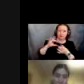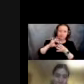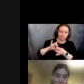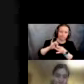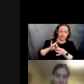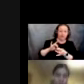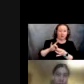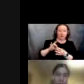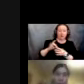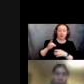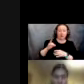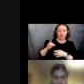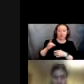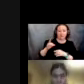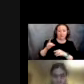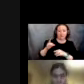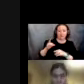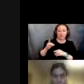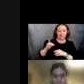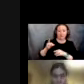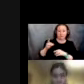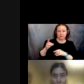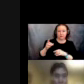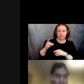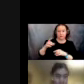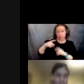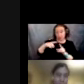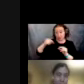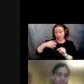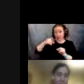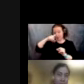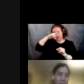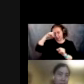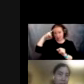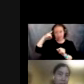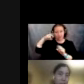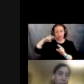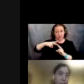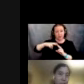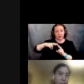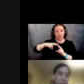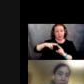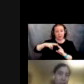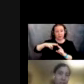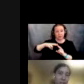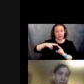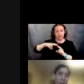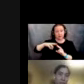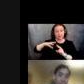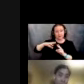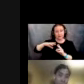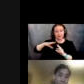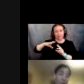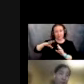And all of these couples will have very tragic stories in a couple of decades.